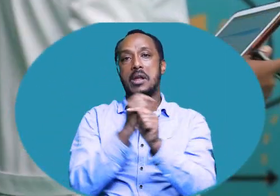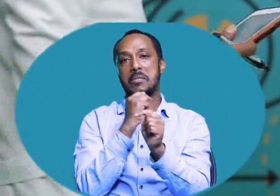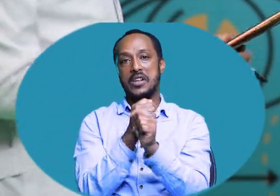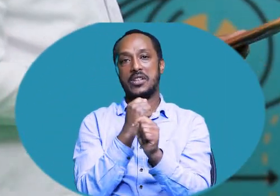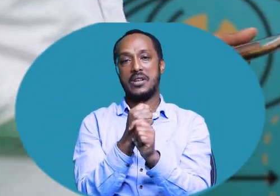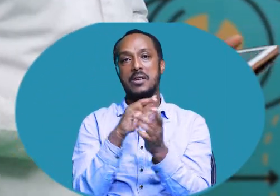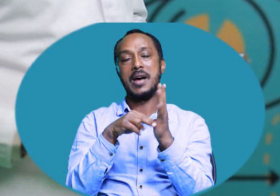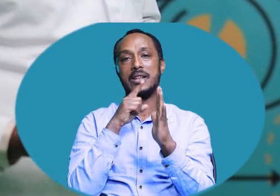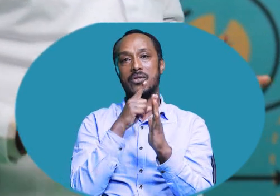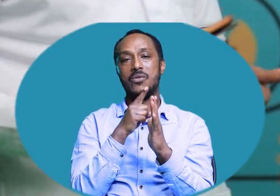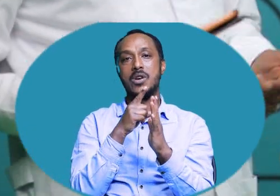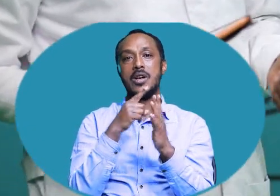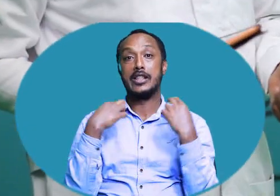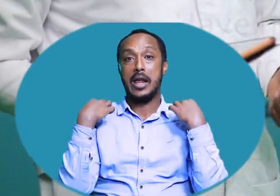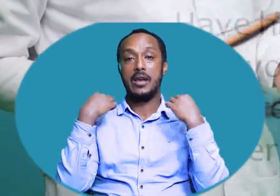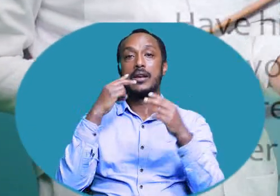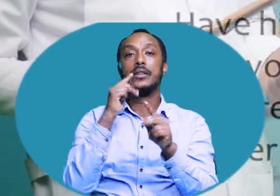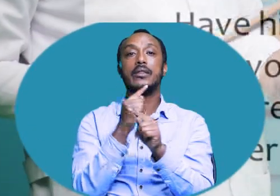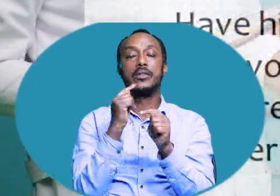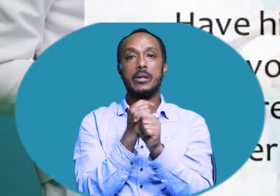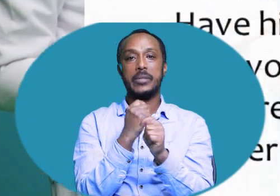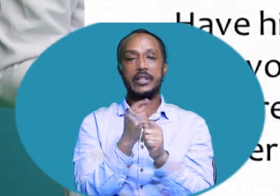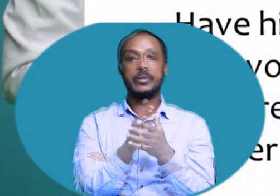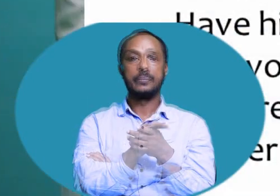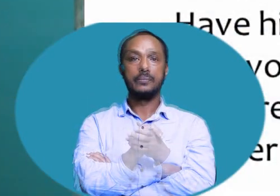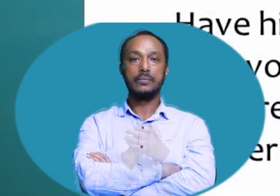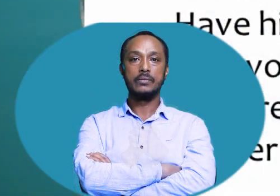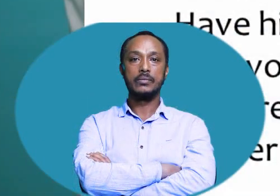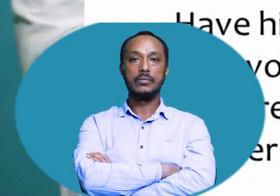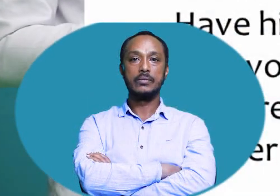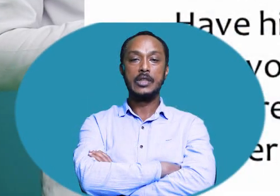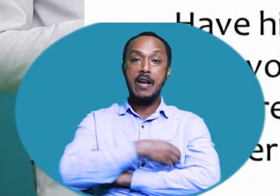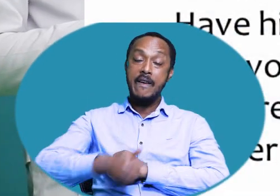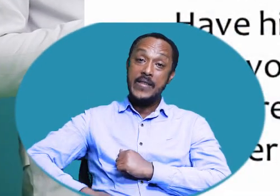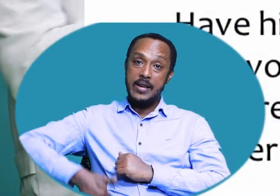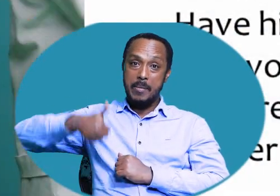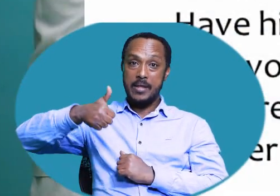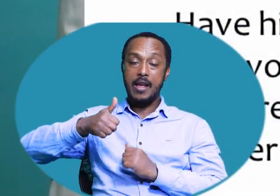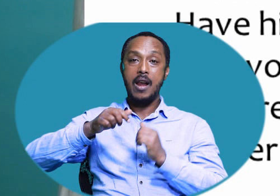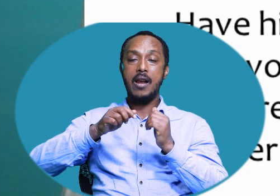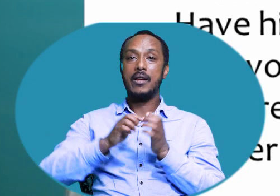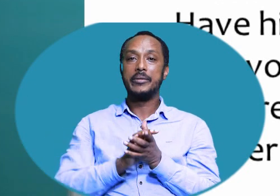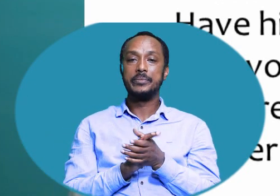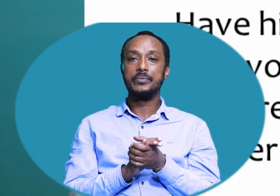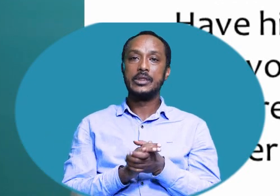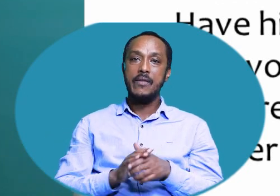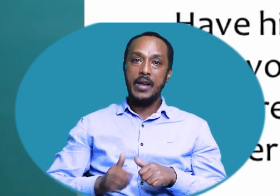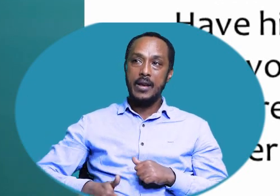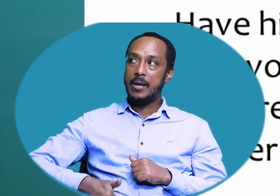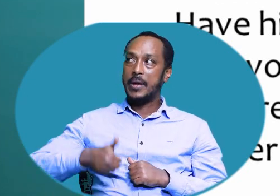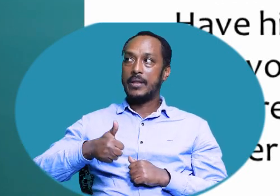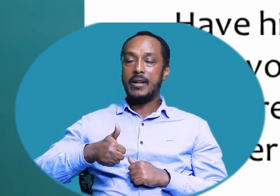Ionic compounds are crystalline solids at room temperature. The fundamental units are